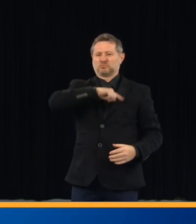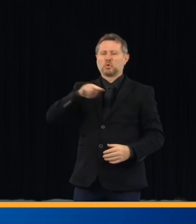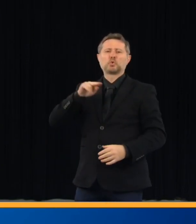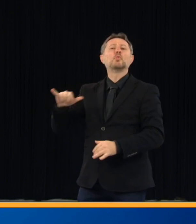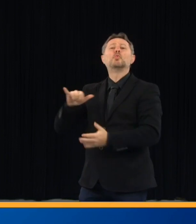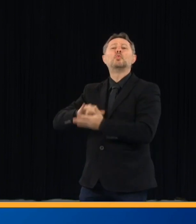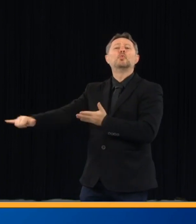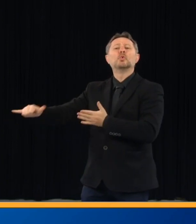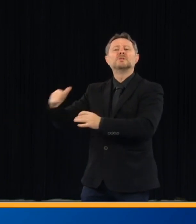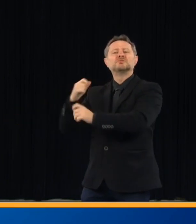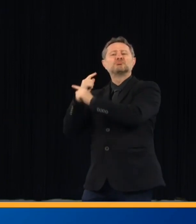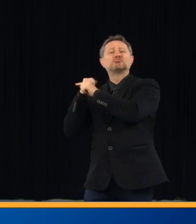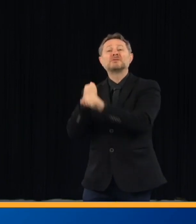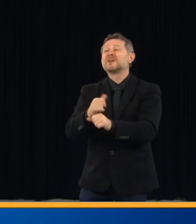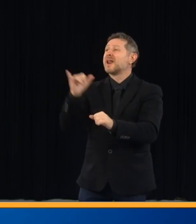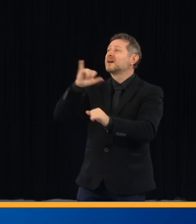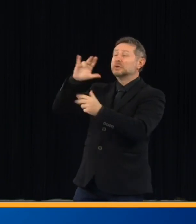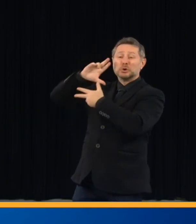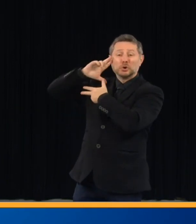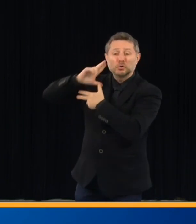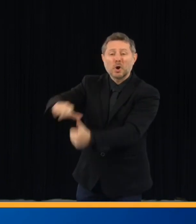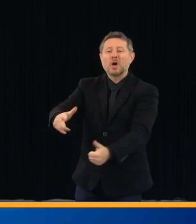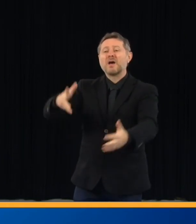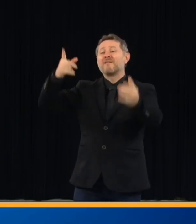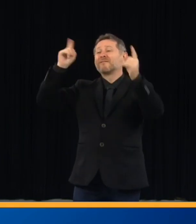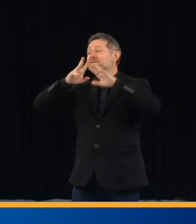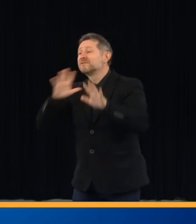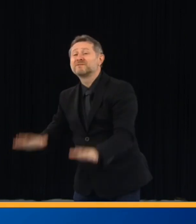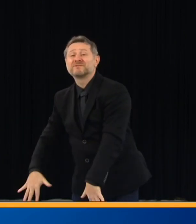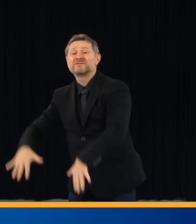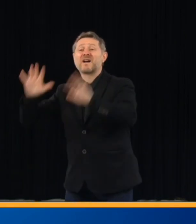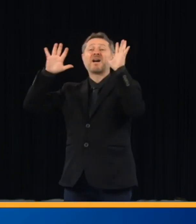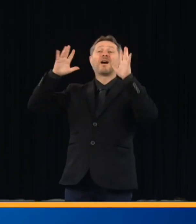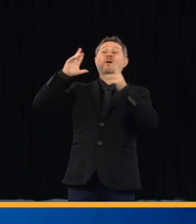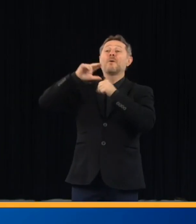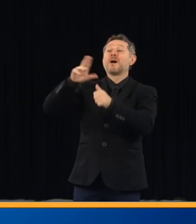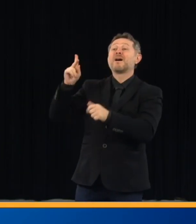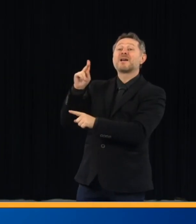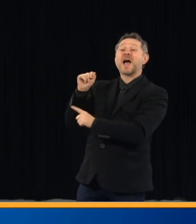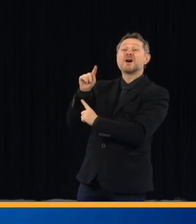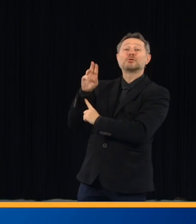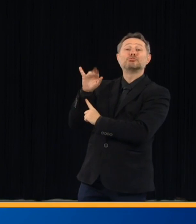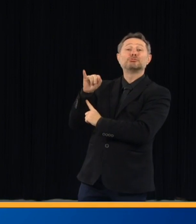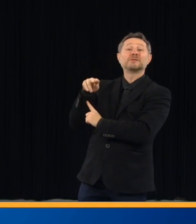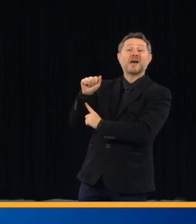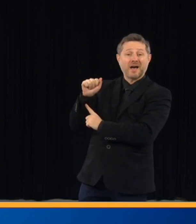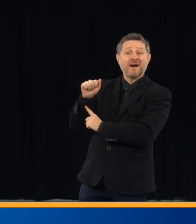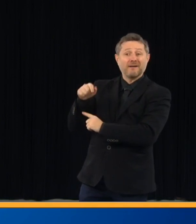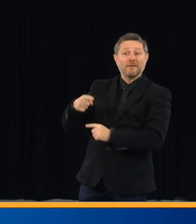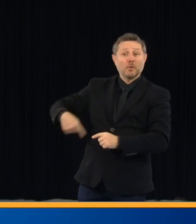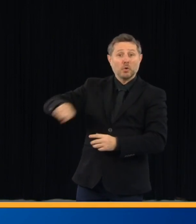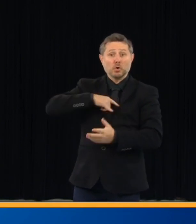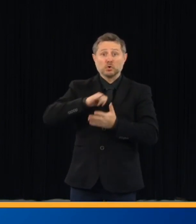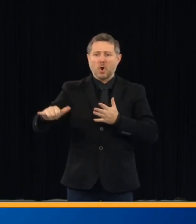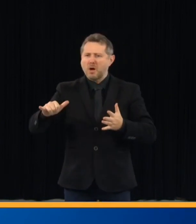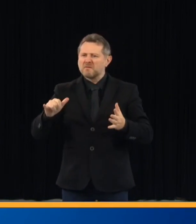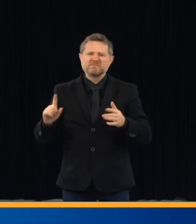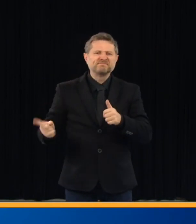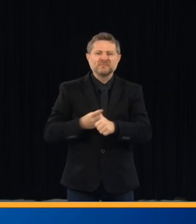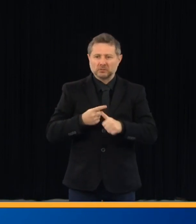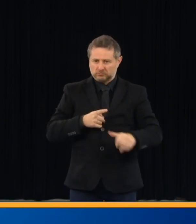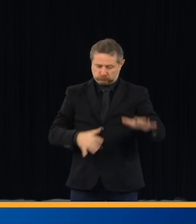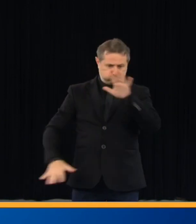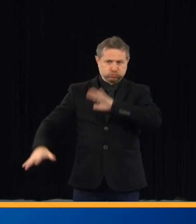a hurricane or there's been a flood or Hurricane Katrina, New Yorkers are the first ones in their cars to